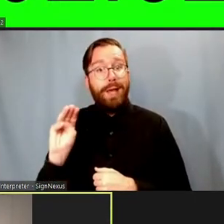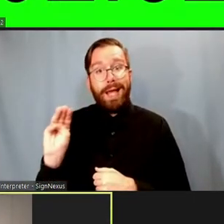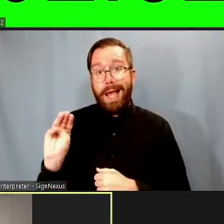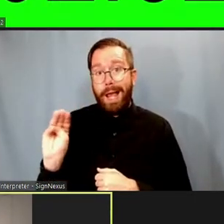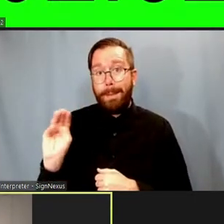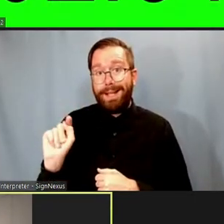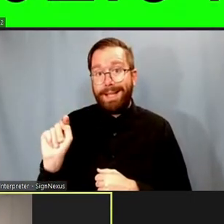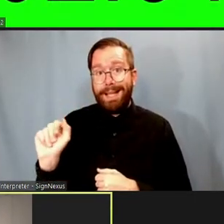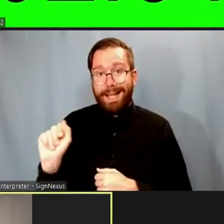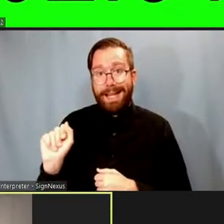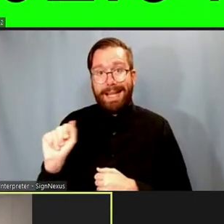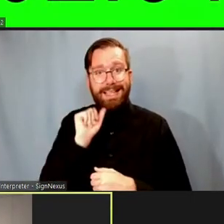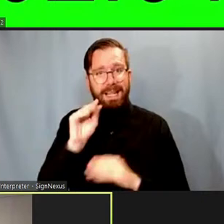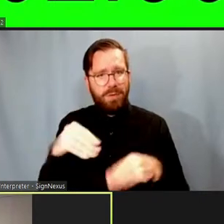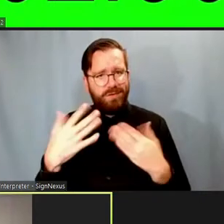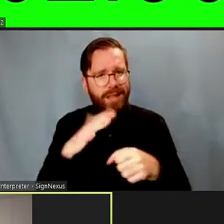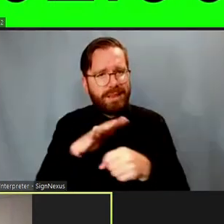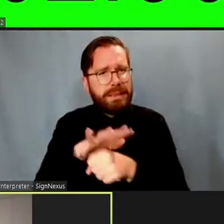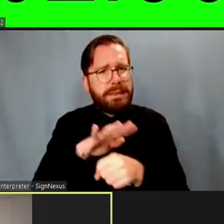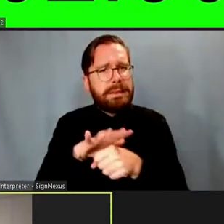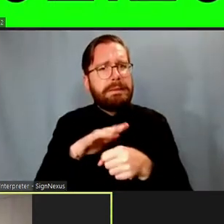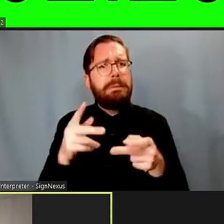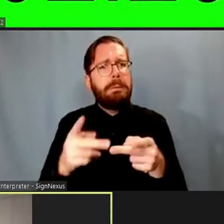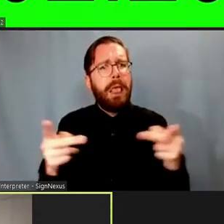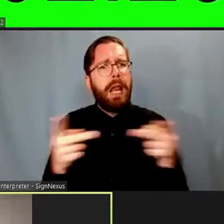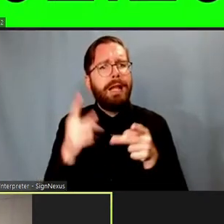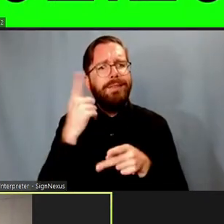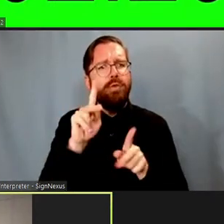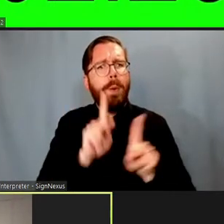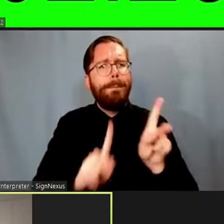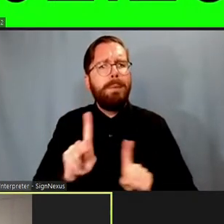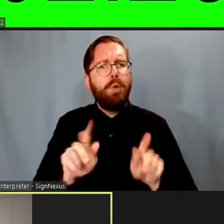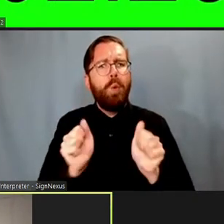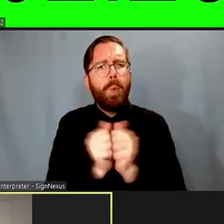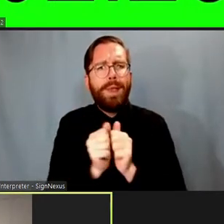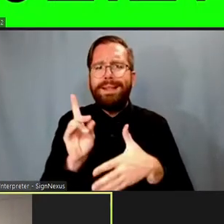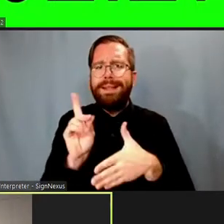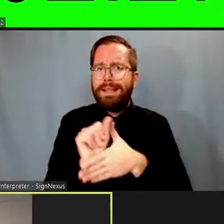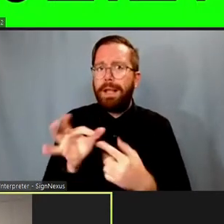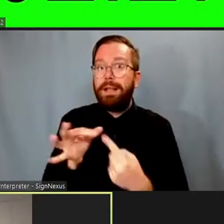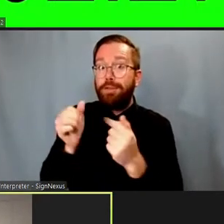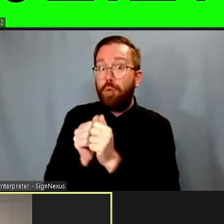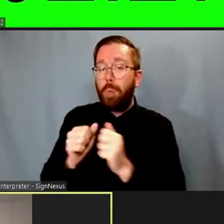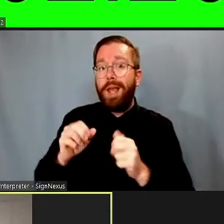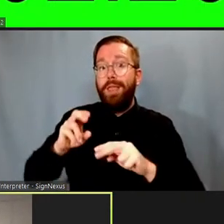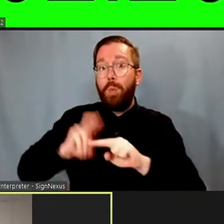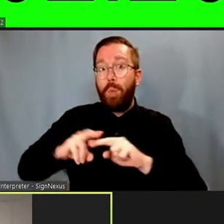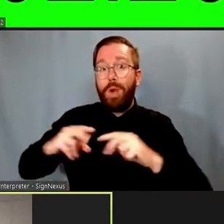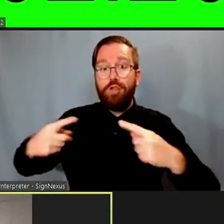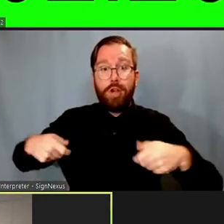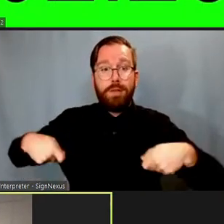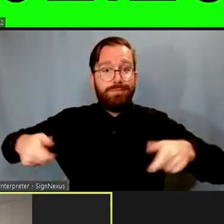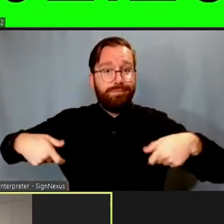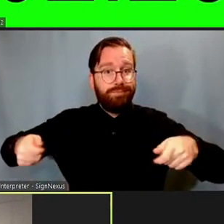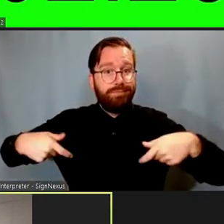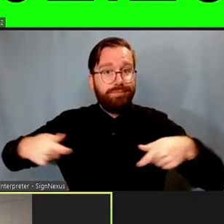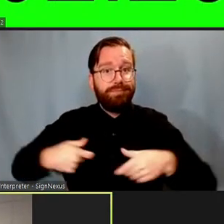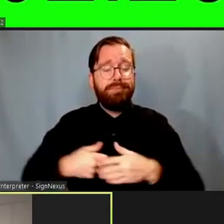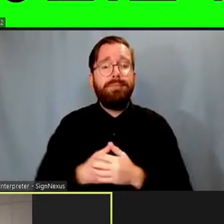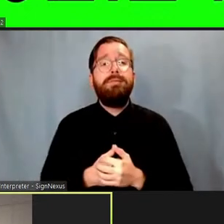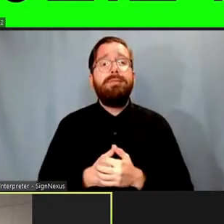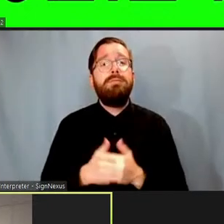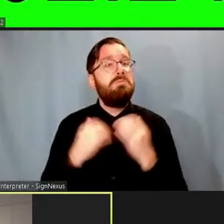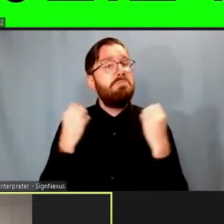providing enough facilities for people with disabilities on wheelchairs there are many stops on train stations that doesn't have